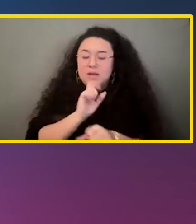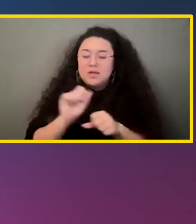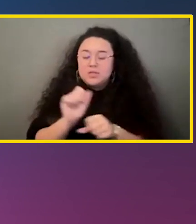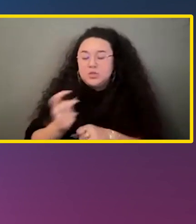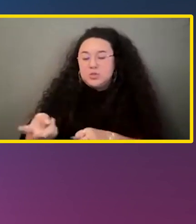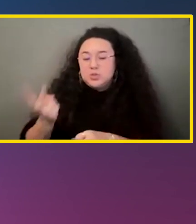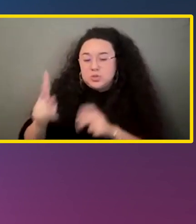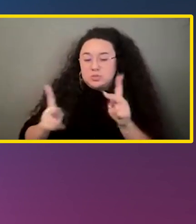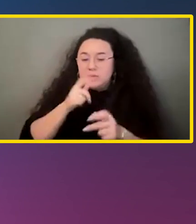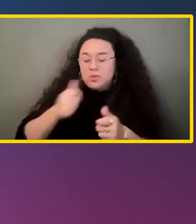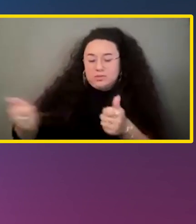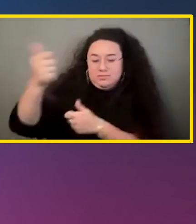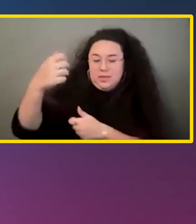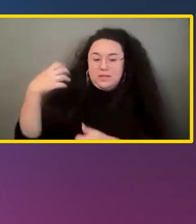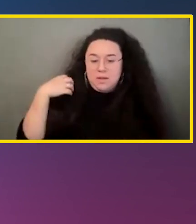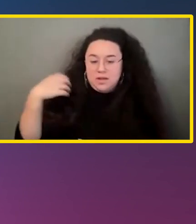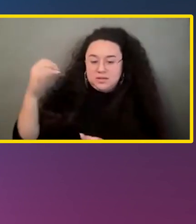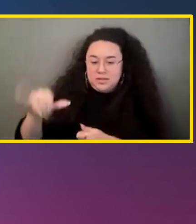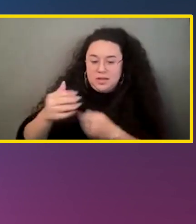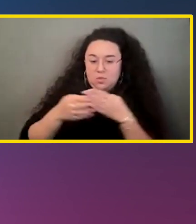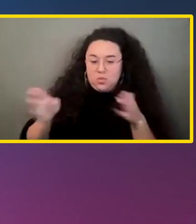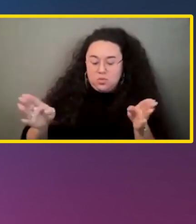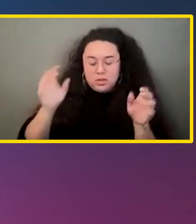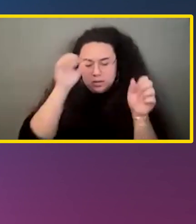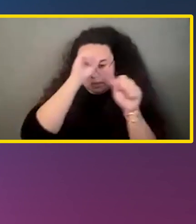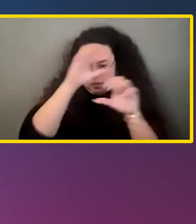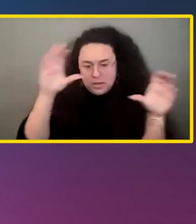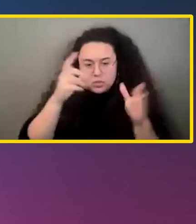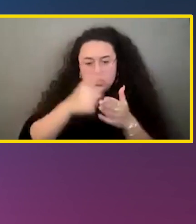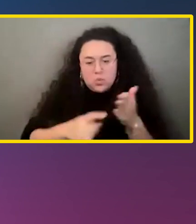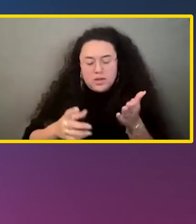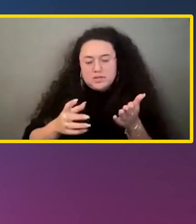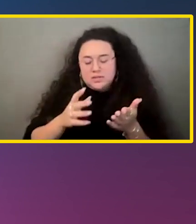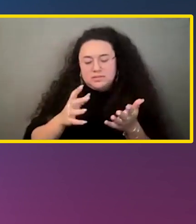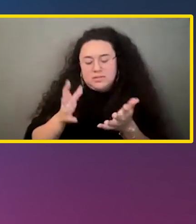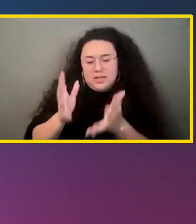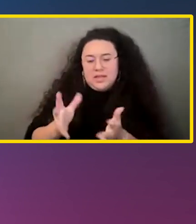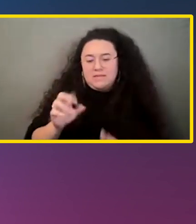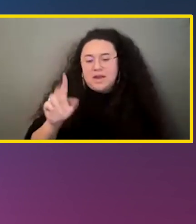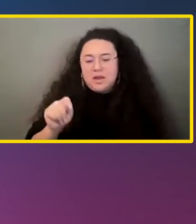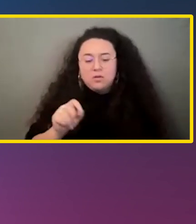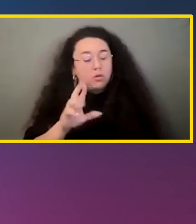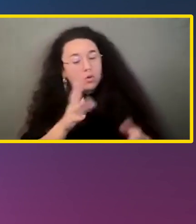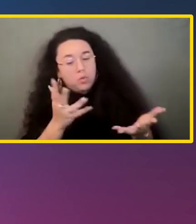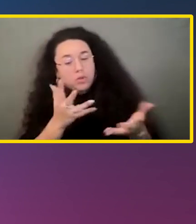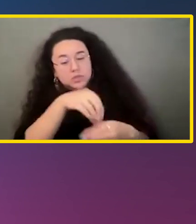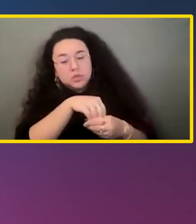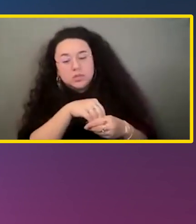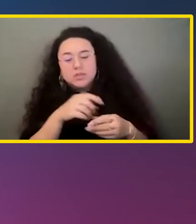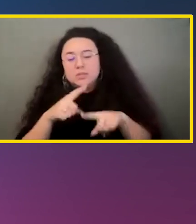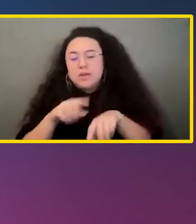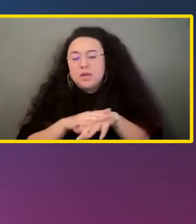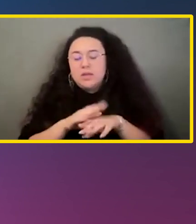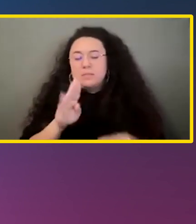2 people who are the bosses in the room. So imagine what gets left out, or imagine what gets included, depending